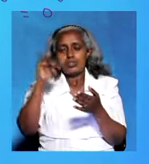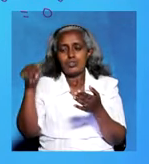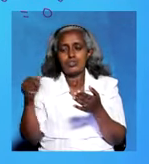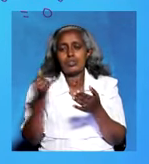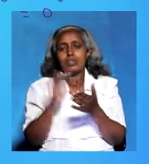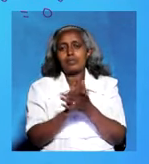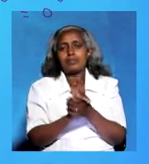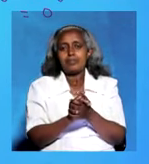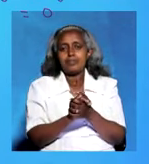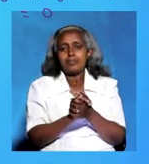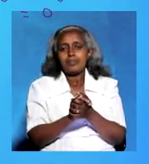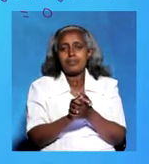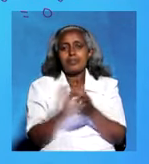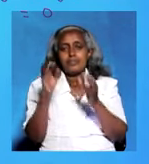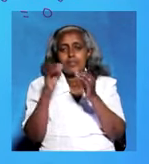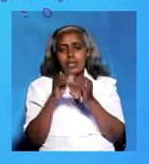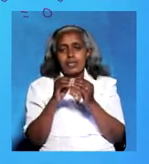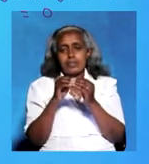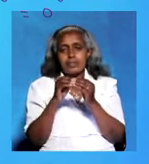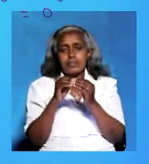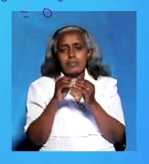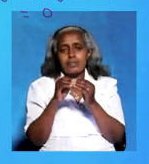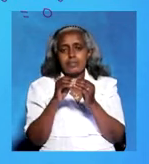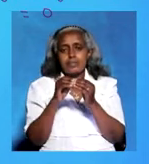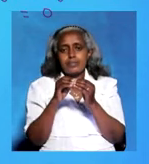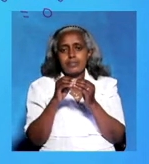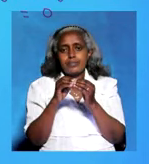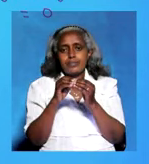BYJ plus